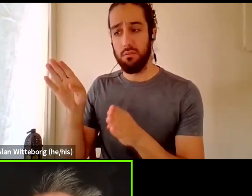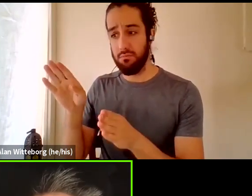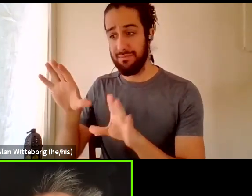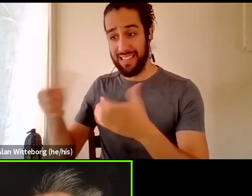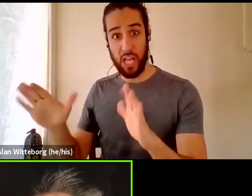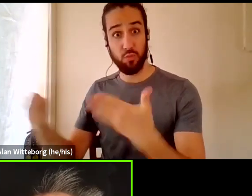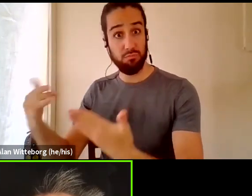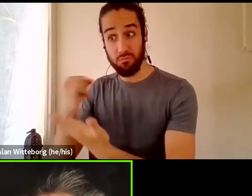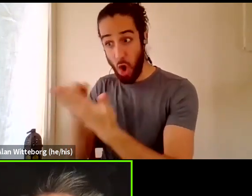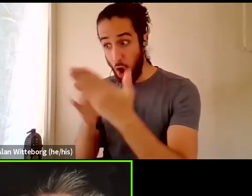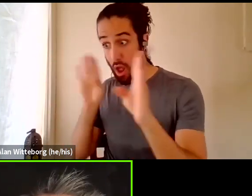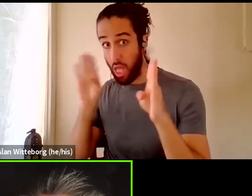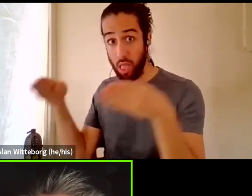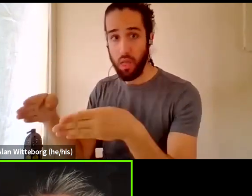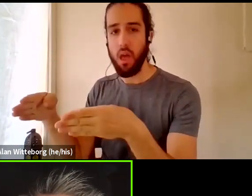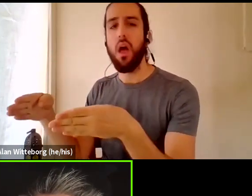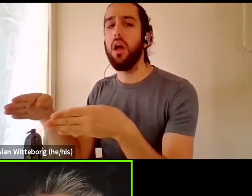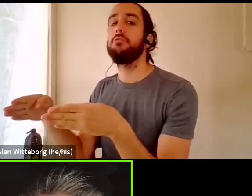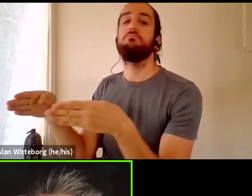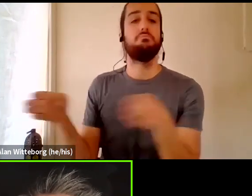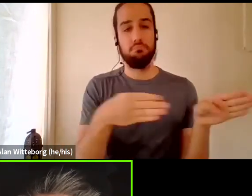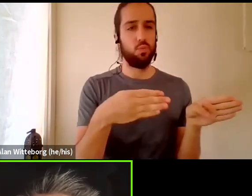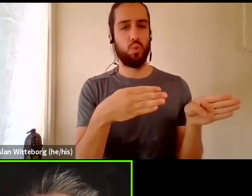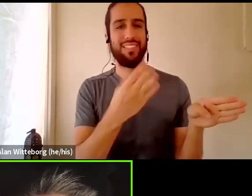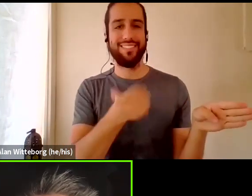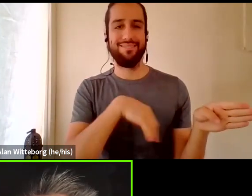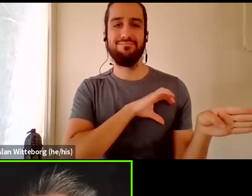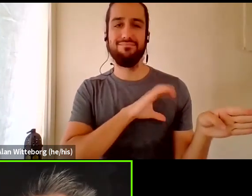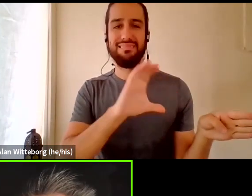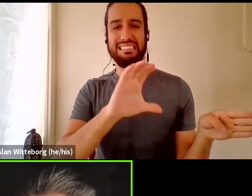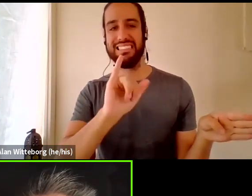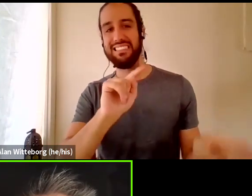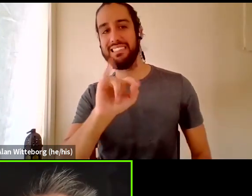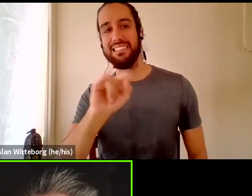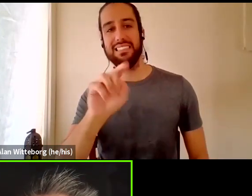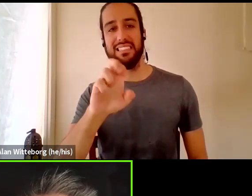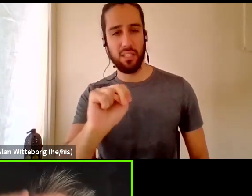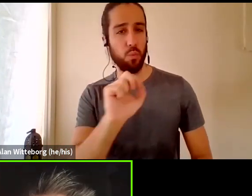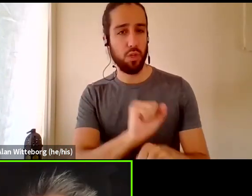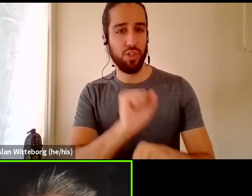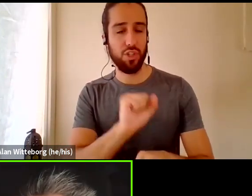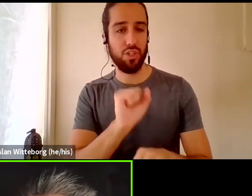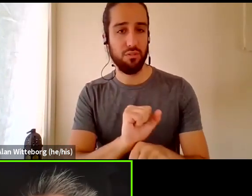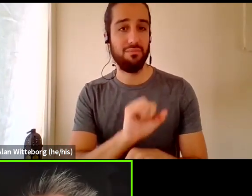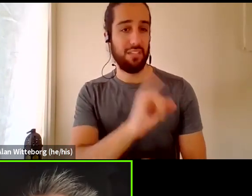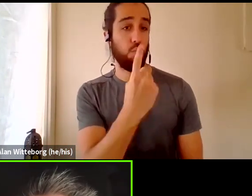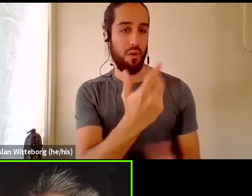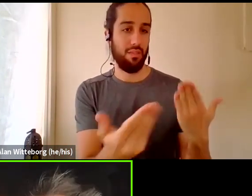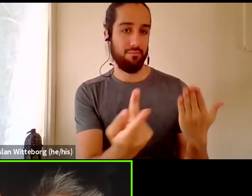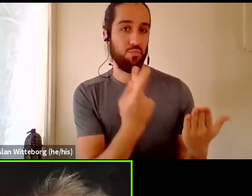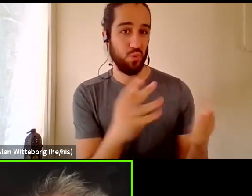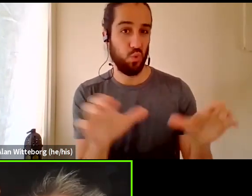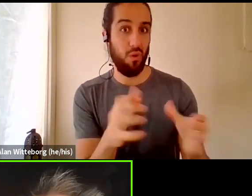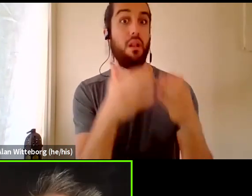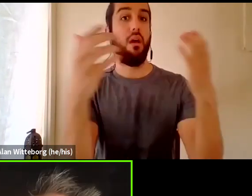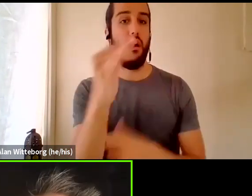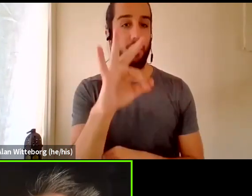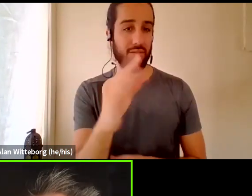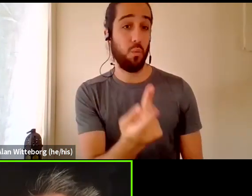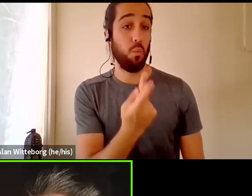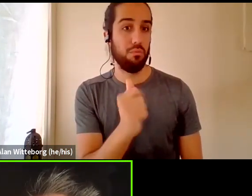to a citizen work, which is, I think, one of the things that you and I do a lot of, right? We are artist